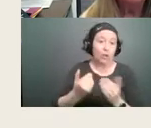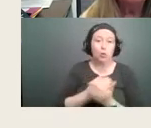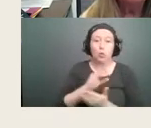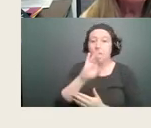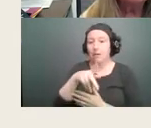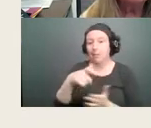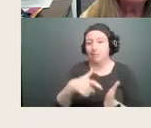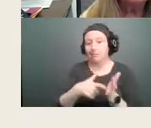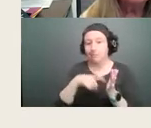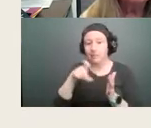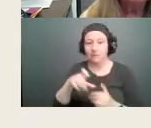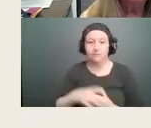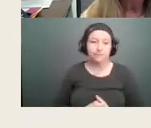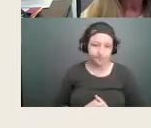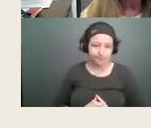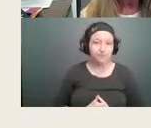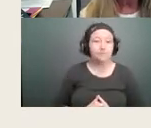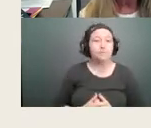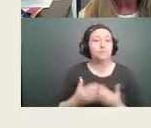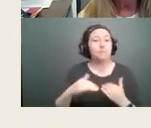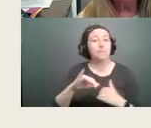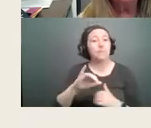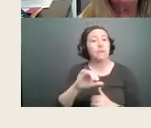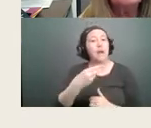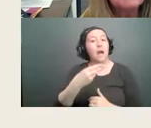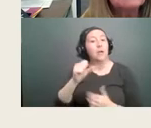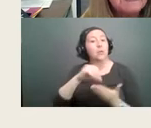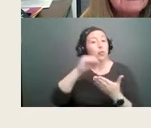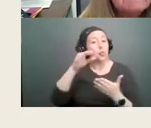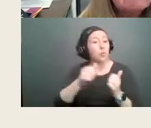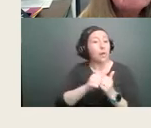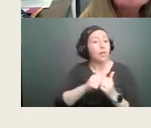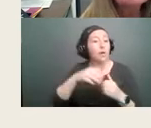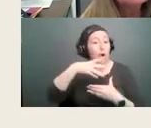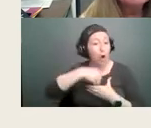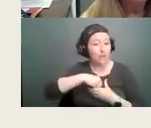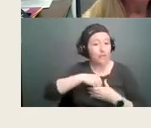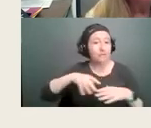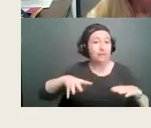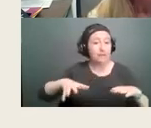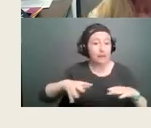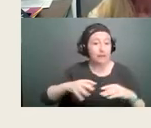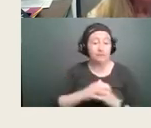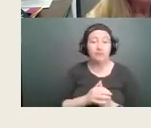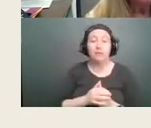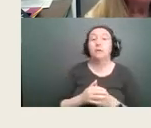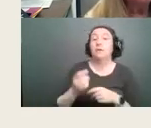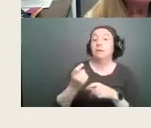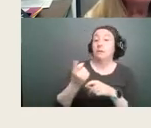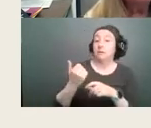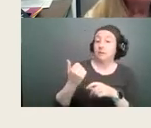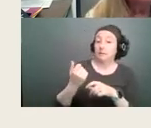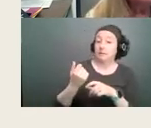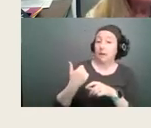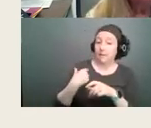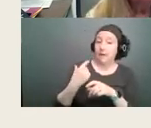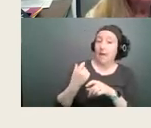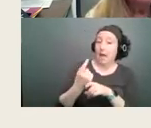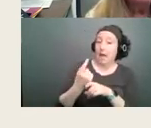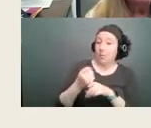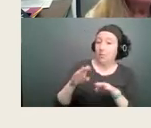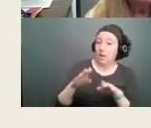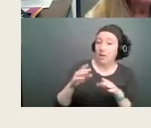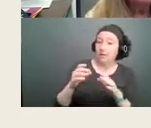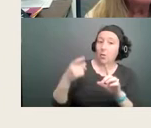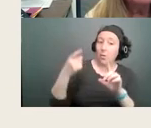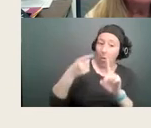ordered. Another high school student with autism and anxiety, annual behavioral goals. Again, just